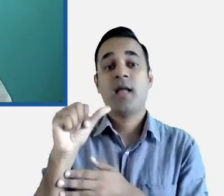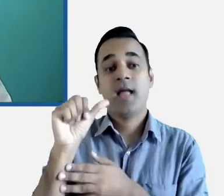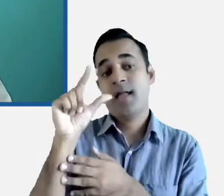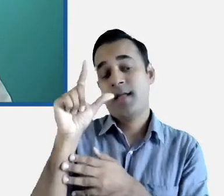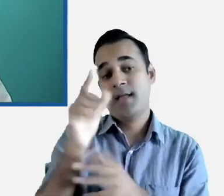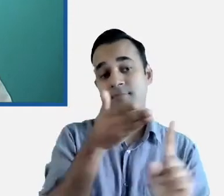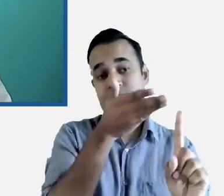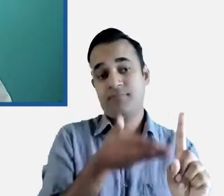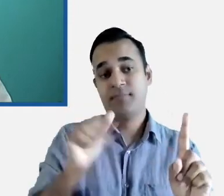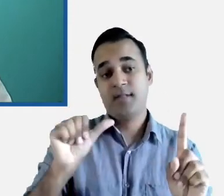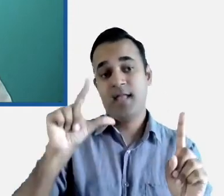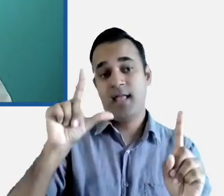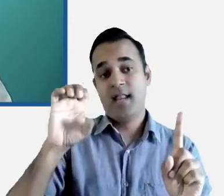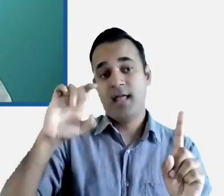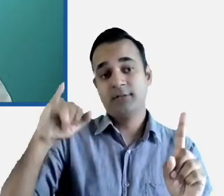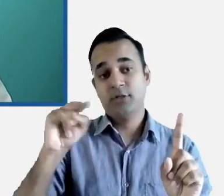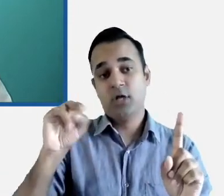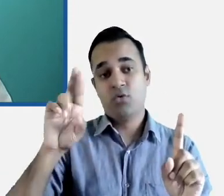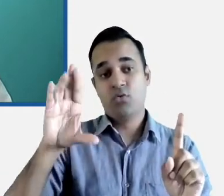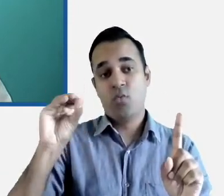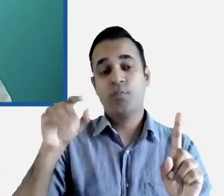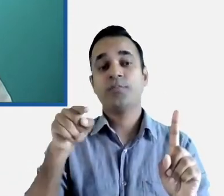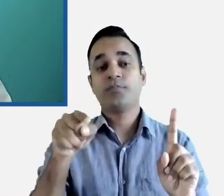Caribbean for UNOPS. Mr. Rossi.